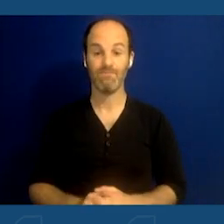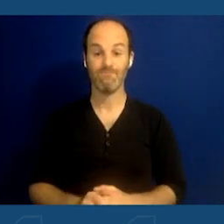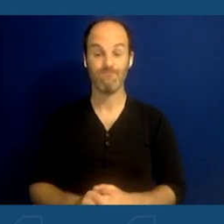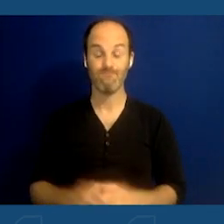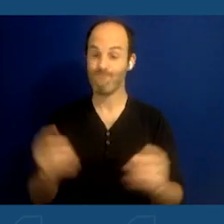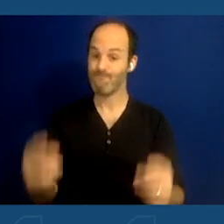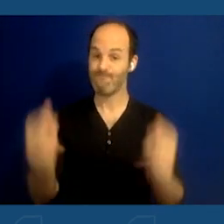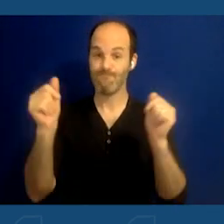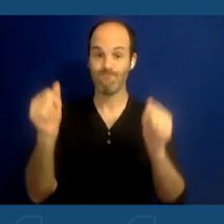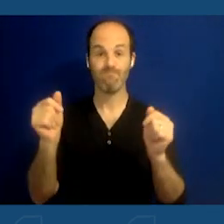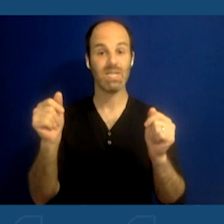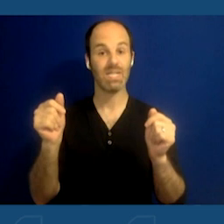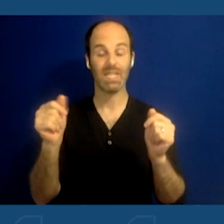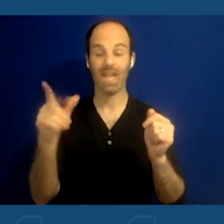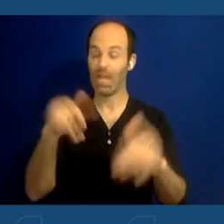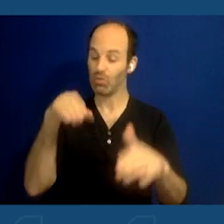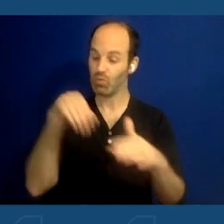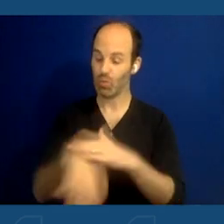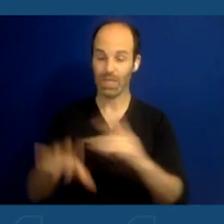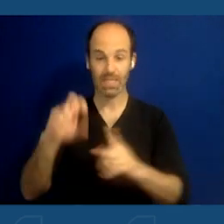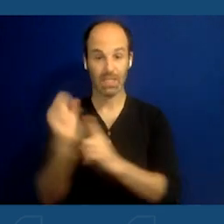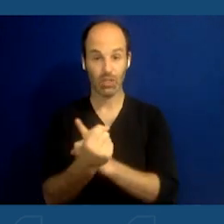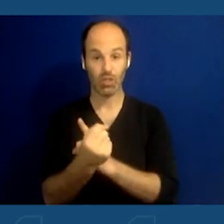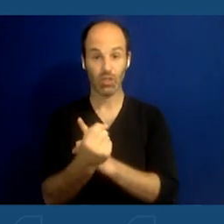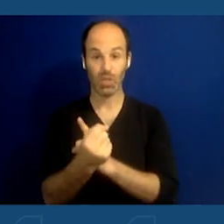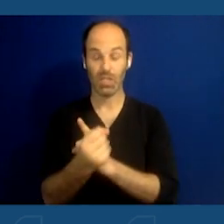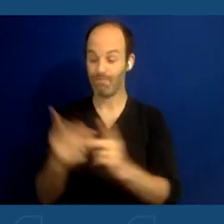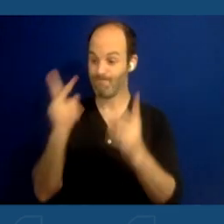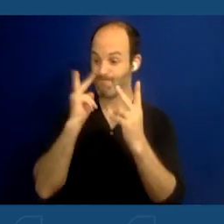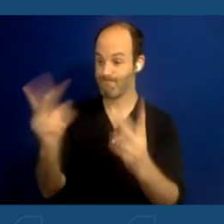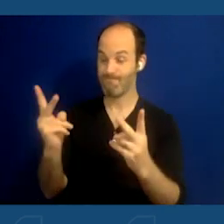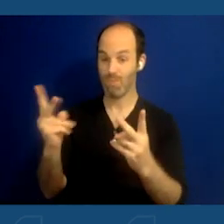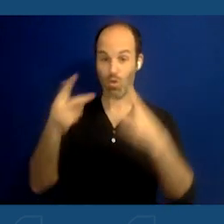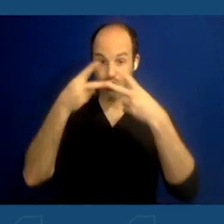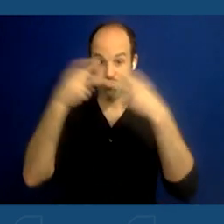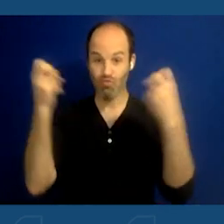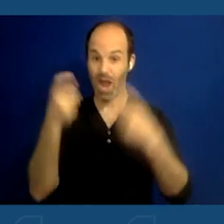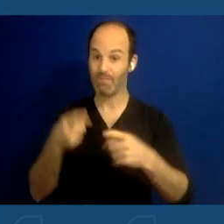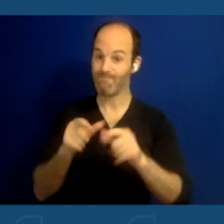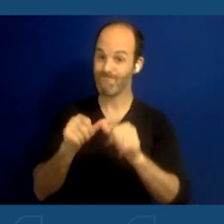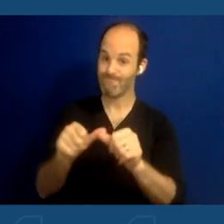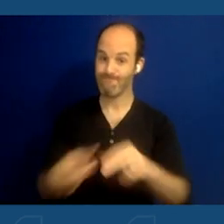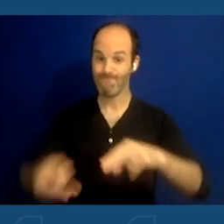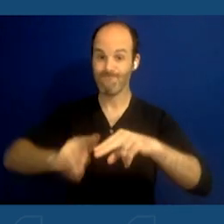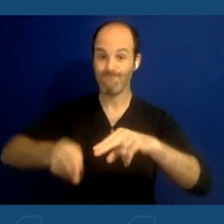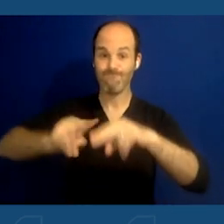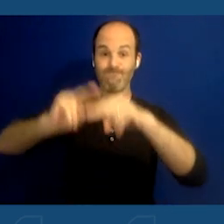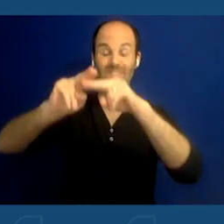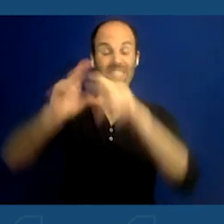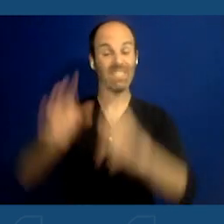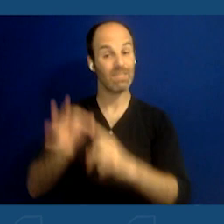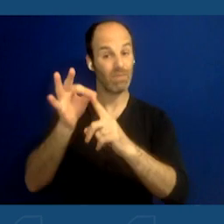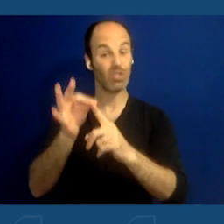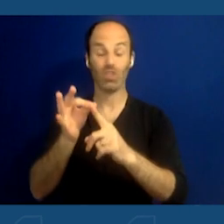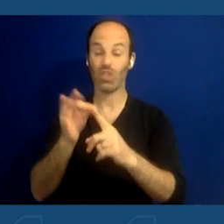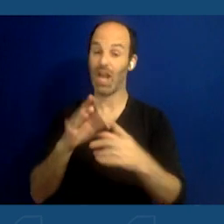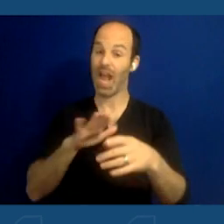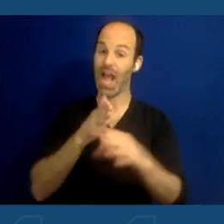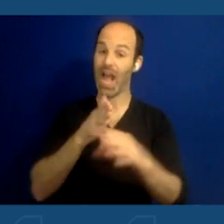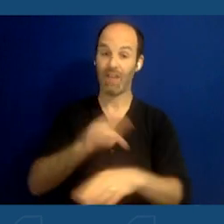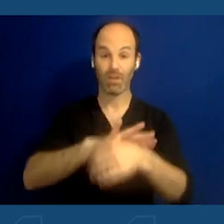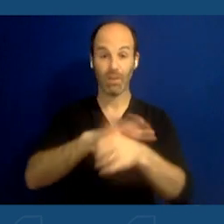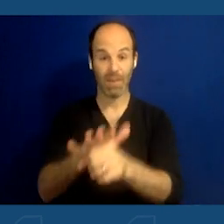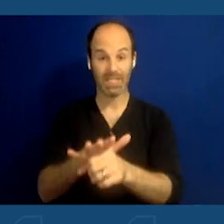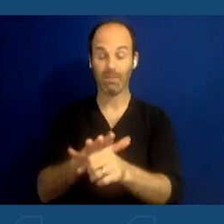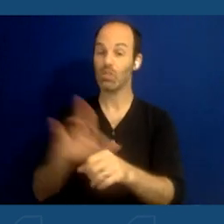into a situation, saw that crime was continuing to escalate, especially in the aftermath of the pandemic. I wanted to hire people, brought